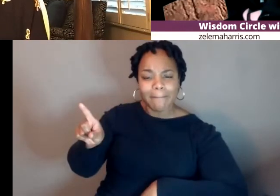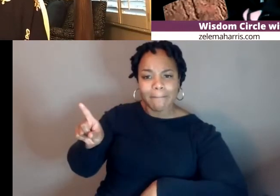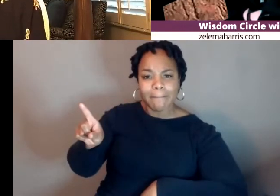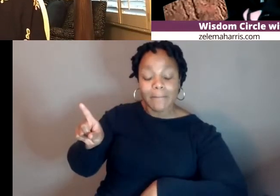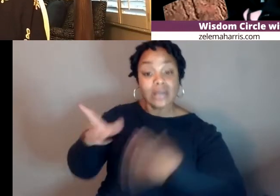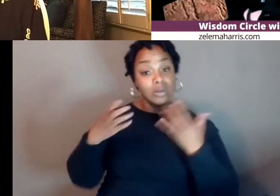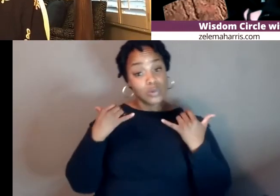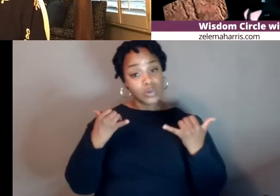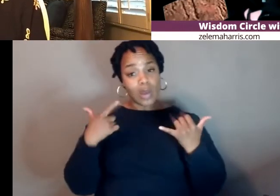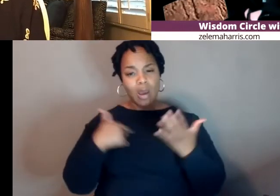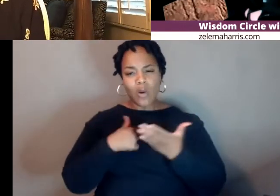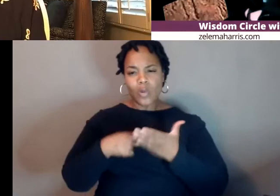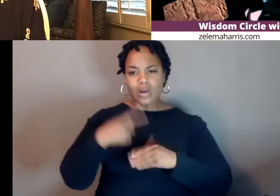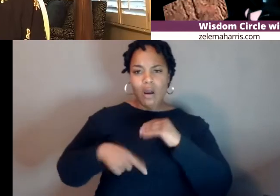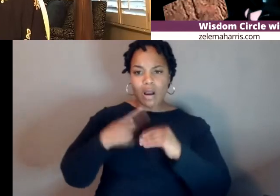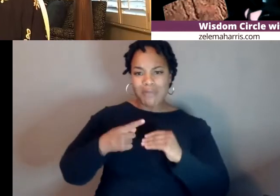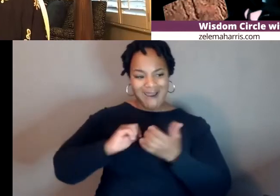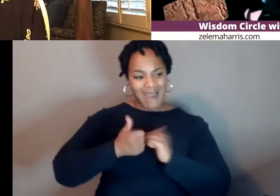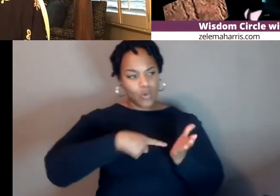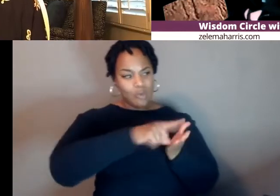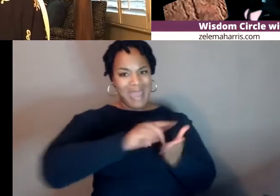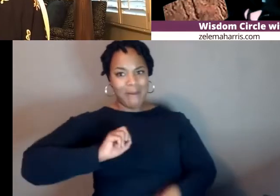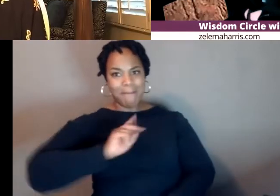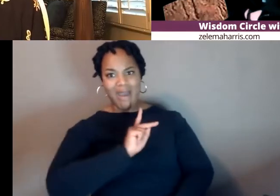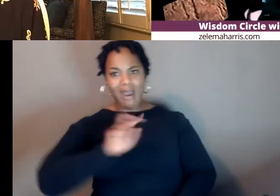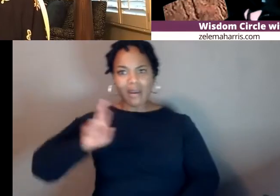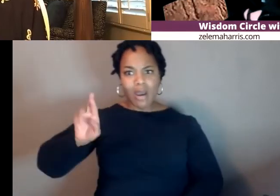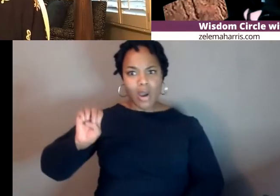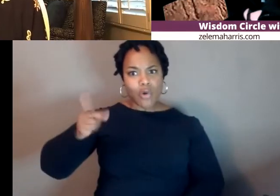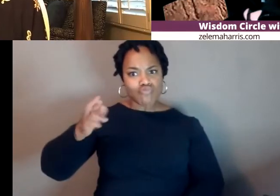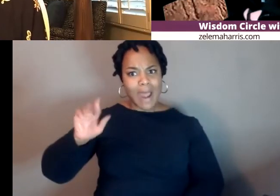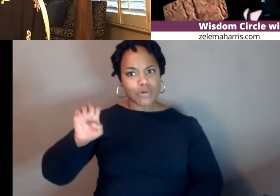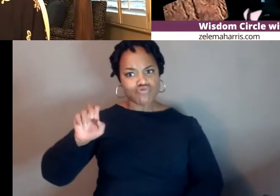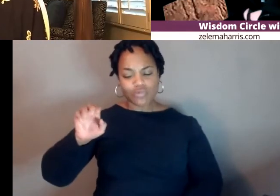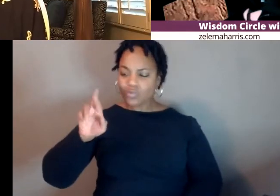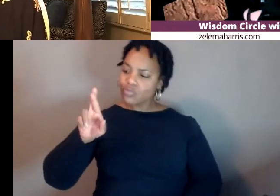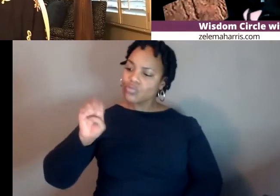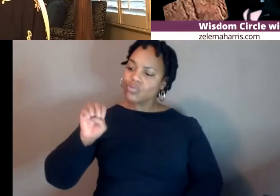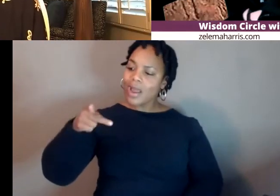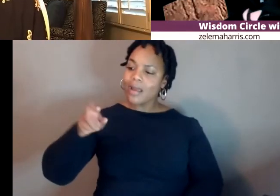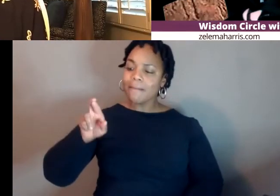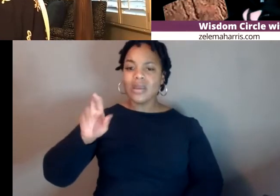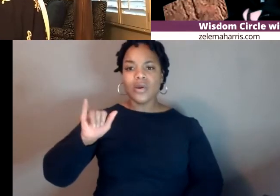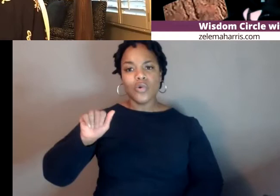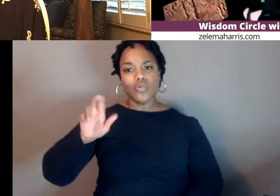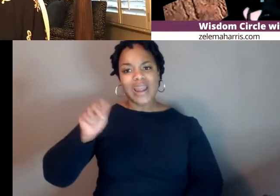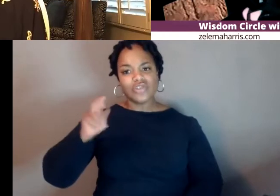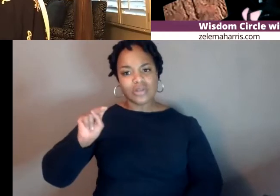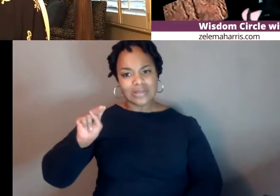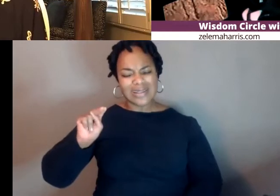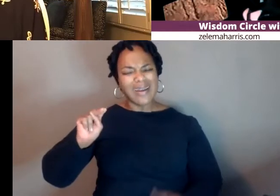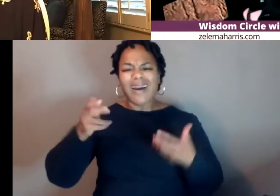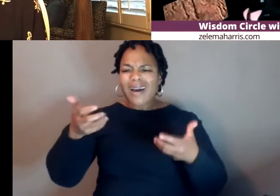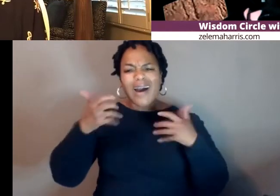reparations, I support it. I don't want to get a check, but I do want this